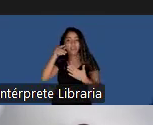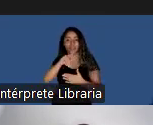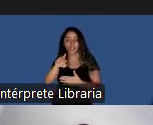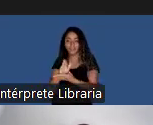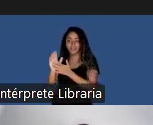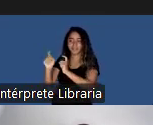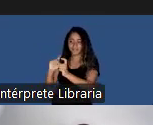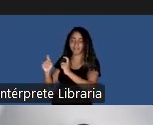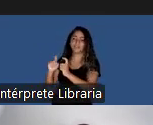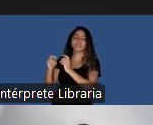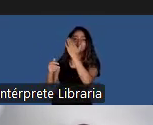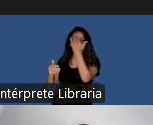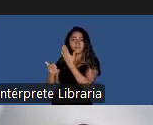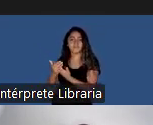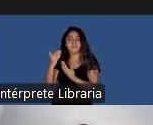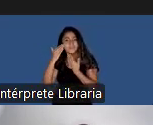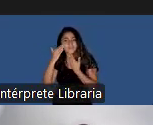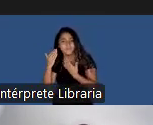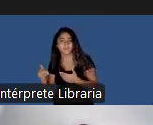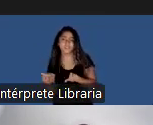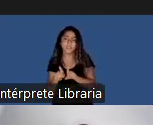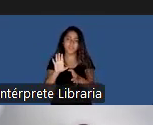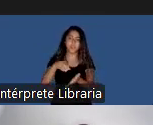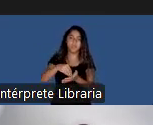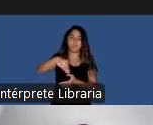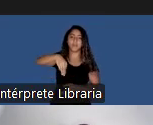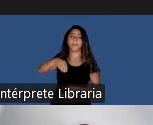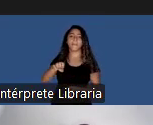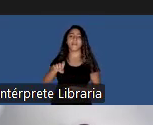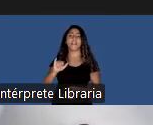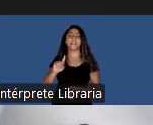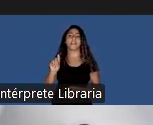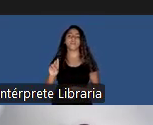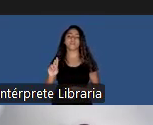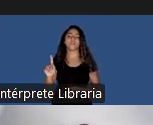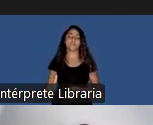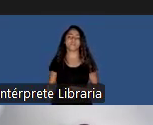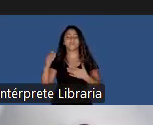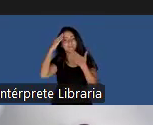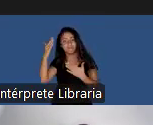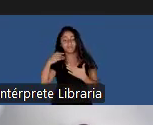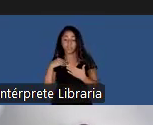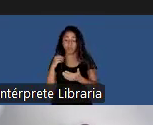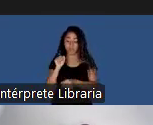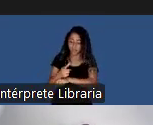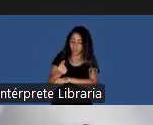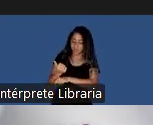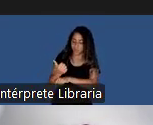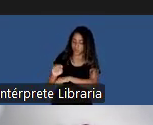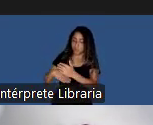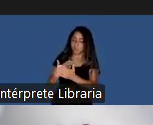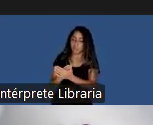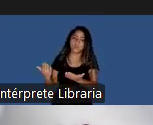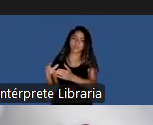thank the board members for their trust, and I'd like to thank the Méliuz team, who have been working together since 2018 when